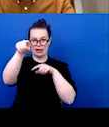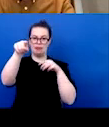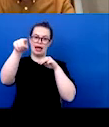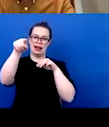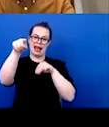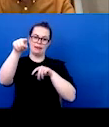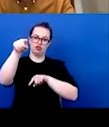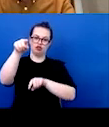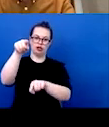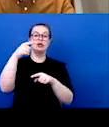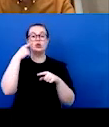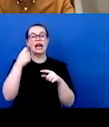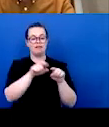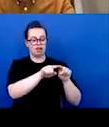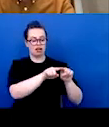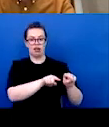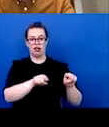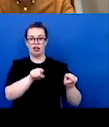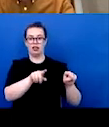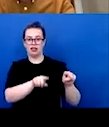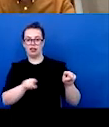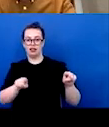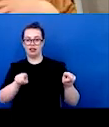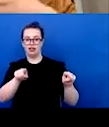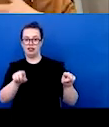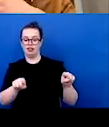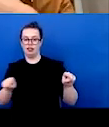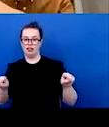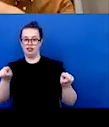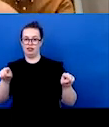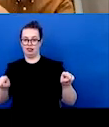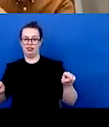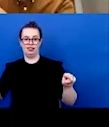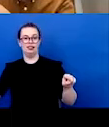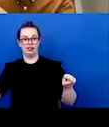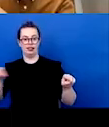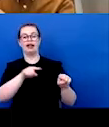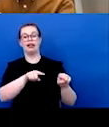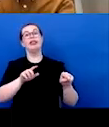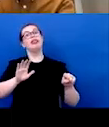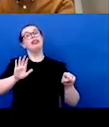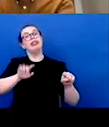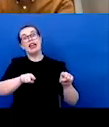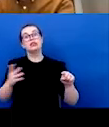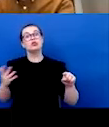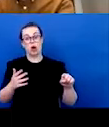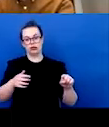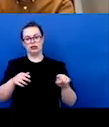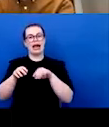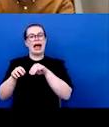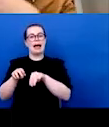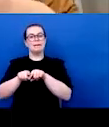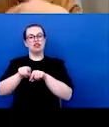arcs, which would be the labels guessed by the M stream module based on the